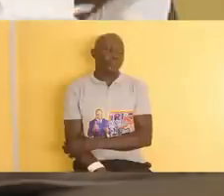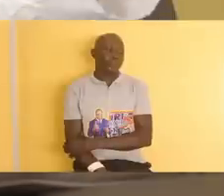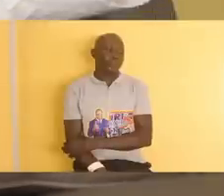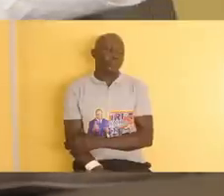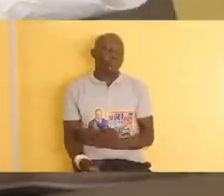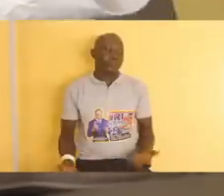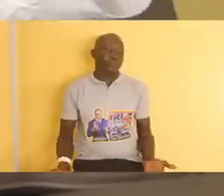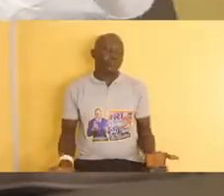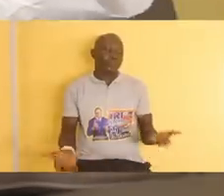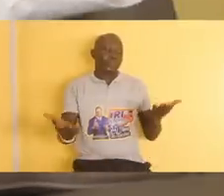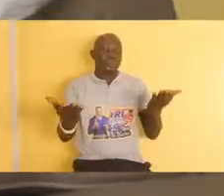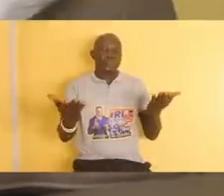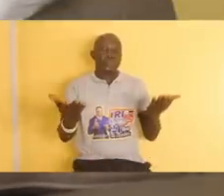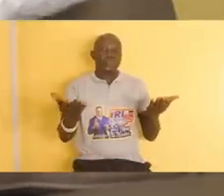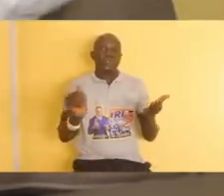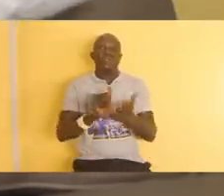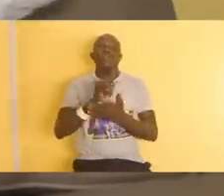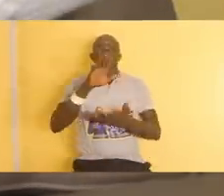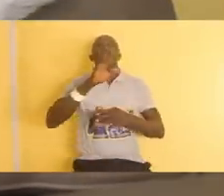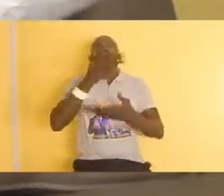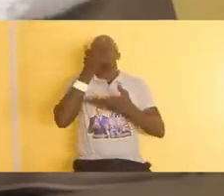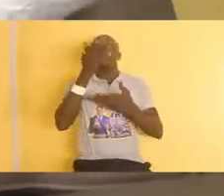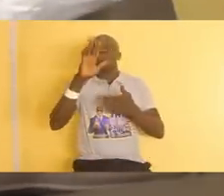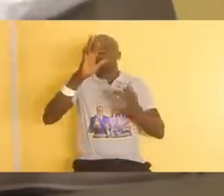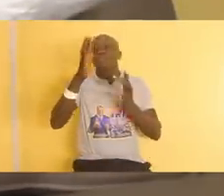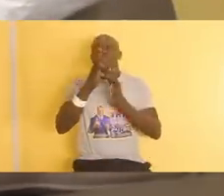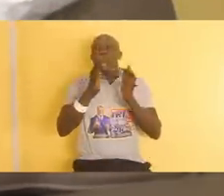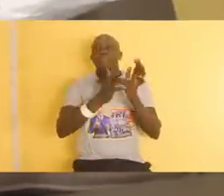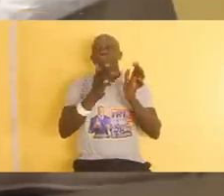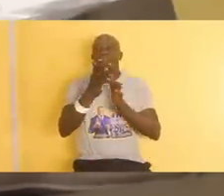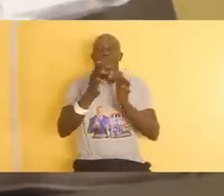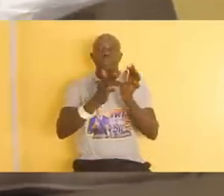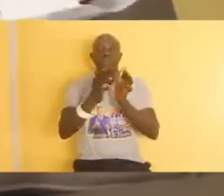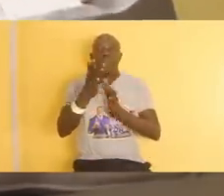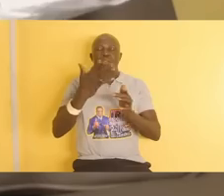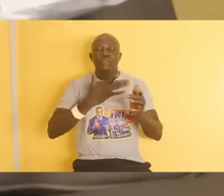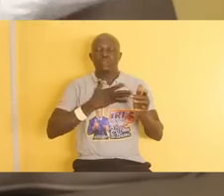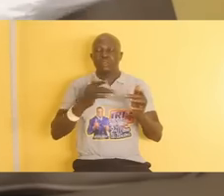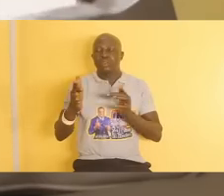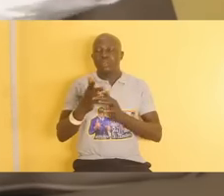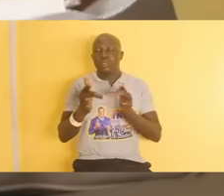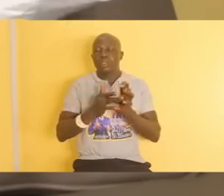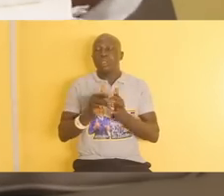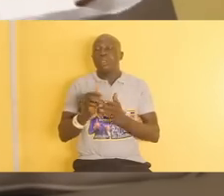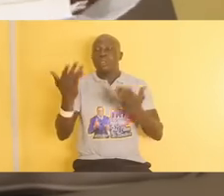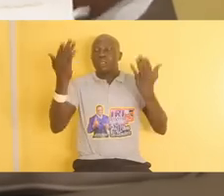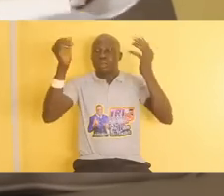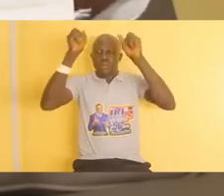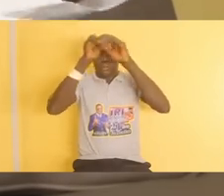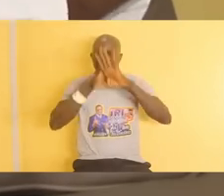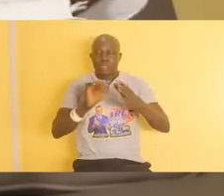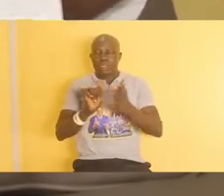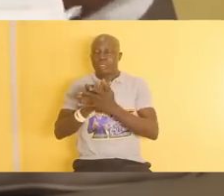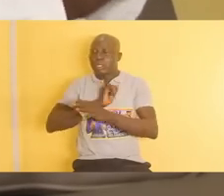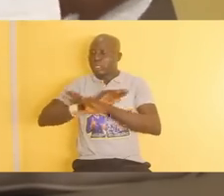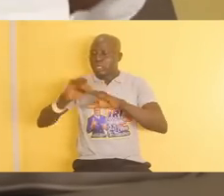Hey, hey, I want something. Lift up your head. Wow, wow, wow. Now shout. Yes, you be all. Jesus. If you quiet, you tell